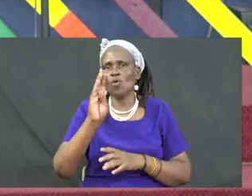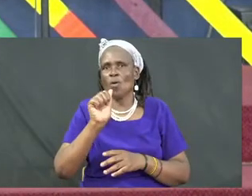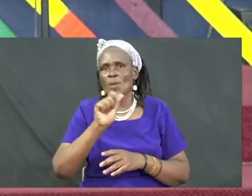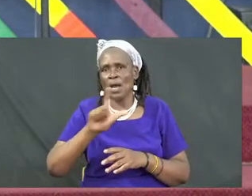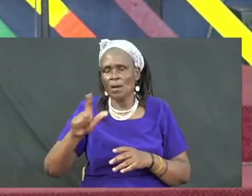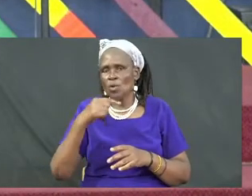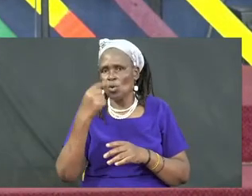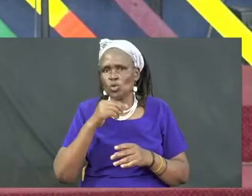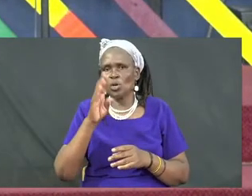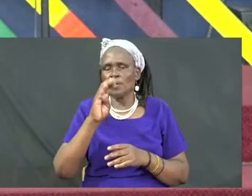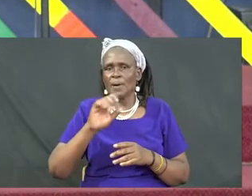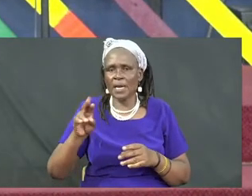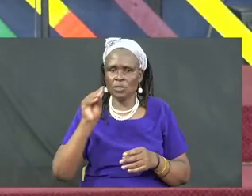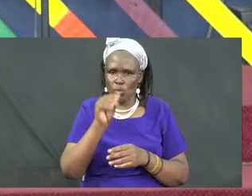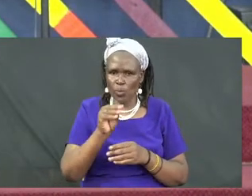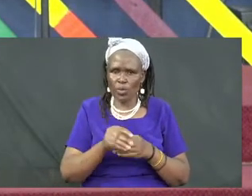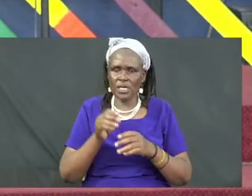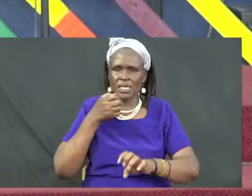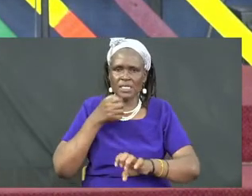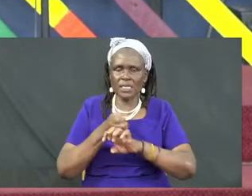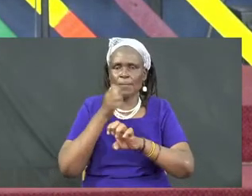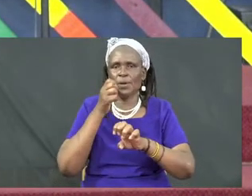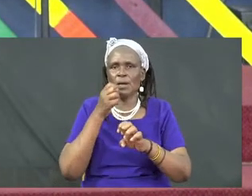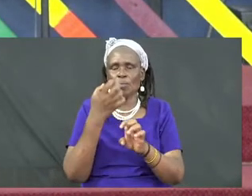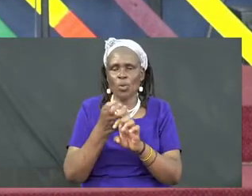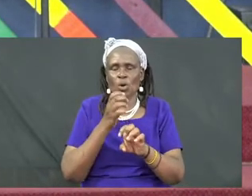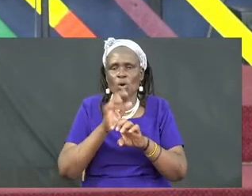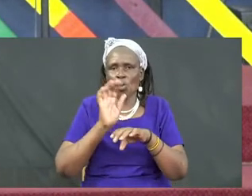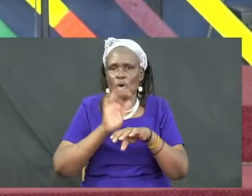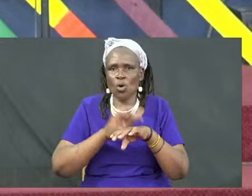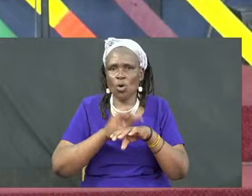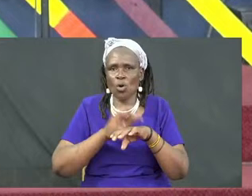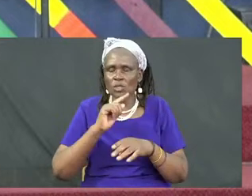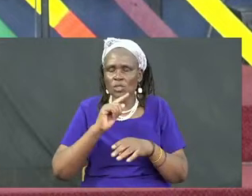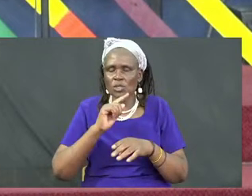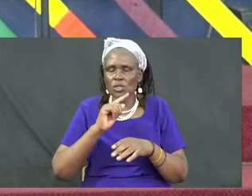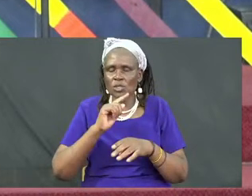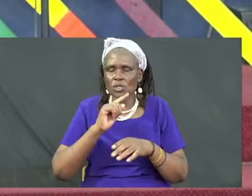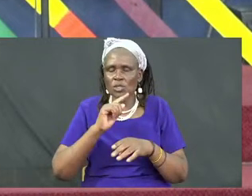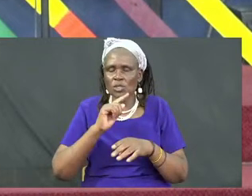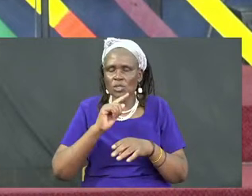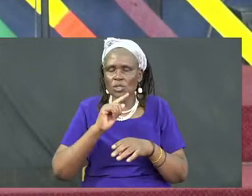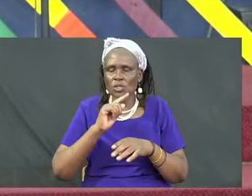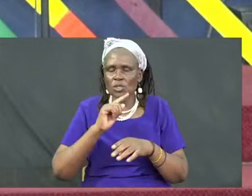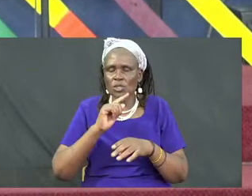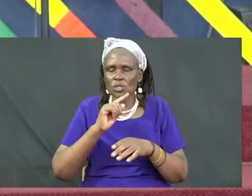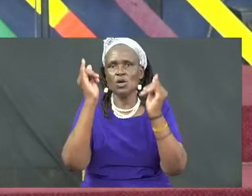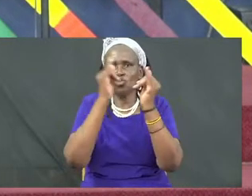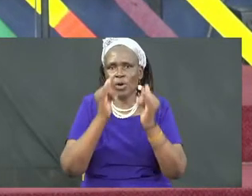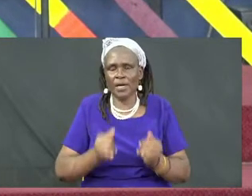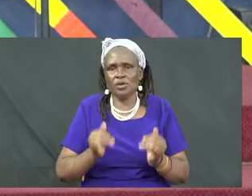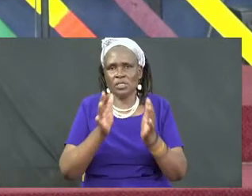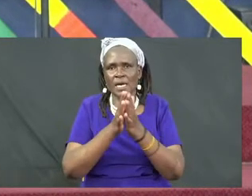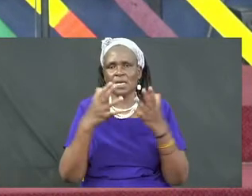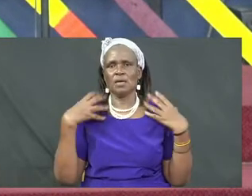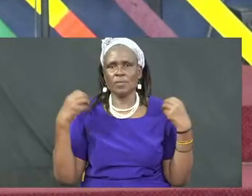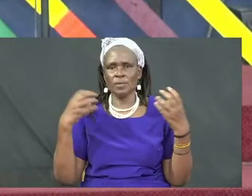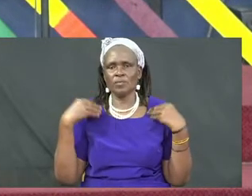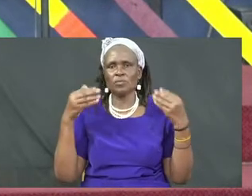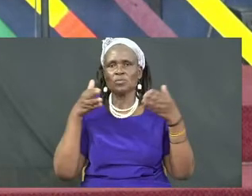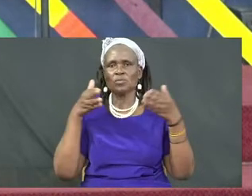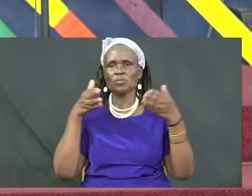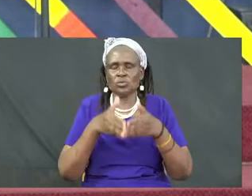put a stumbling block before the sons of Israel, so that they might eat food sacrificed to idols and practice sexual